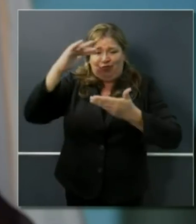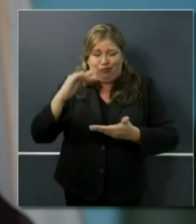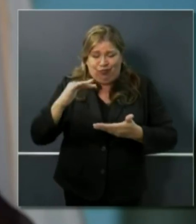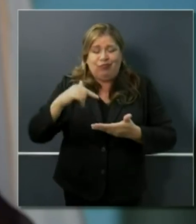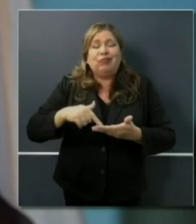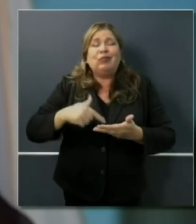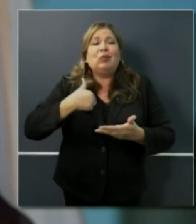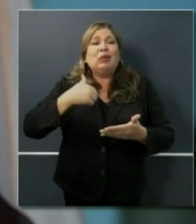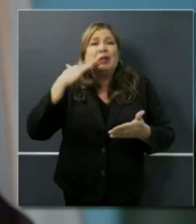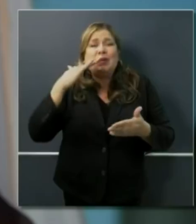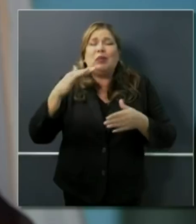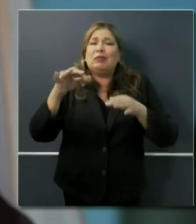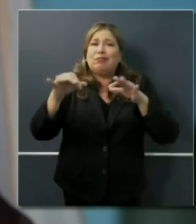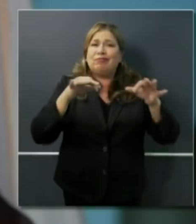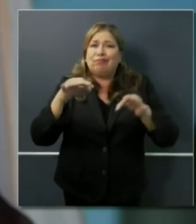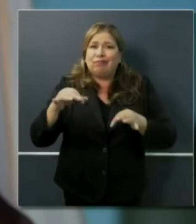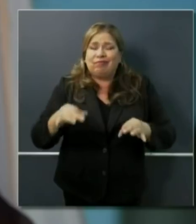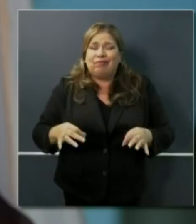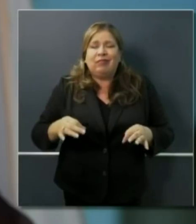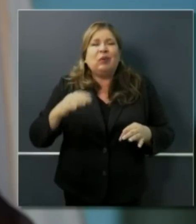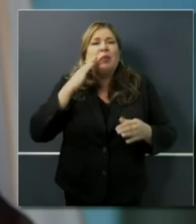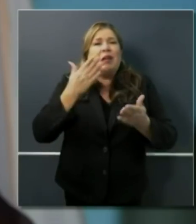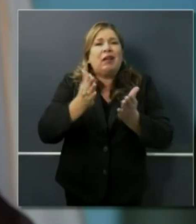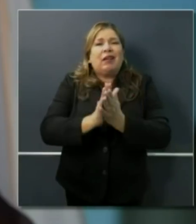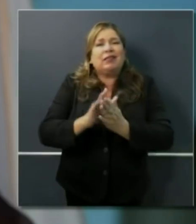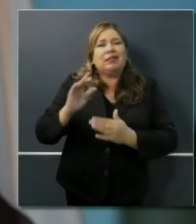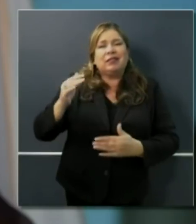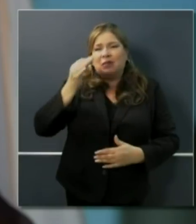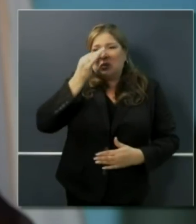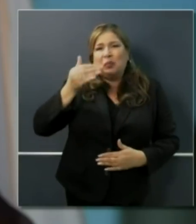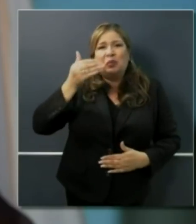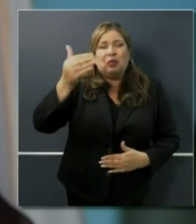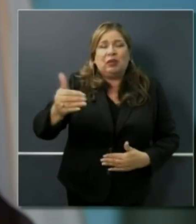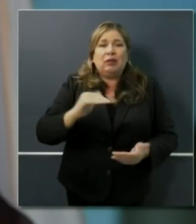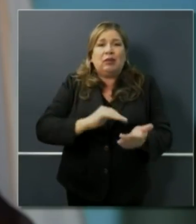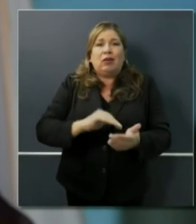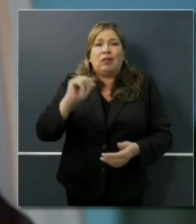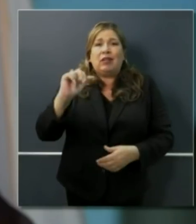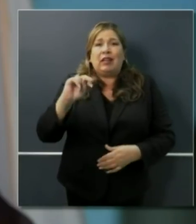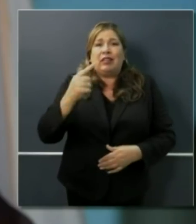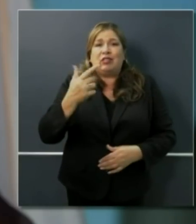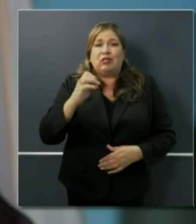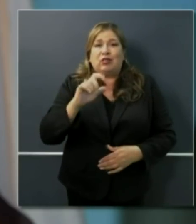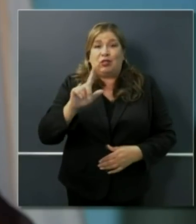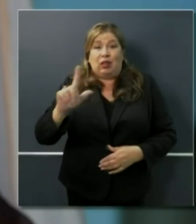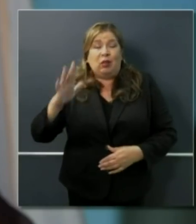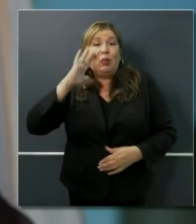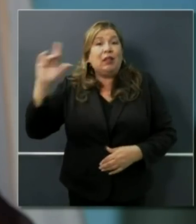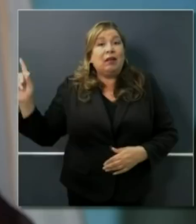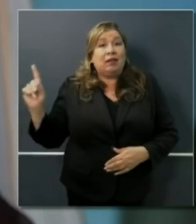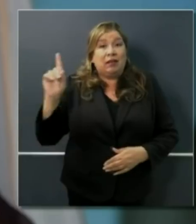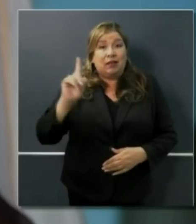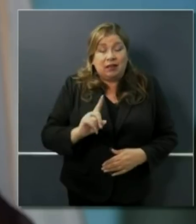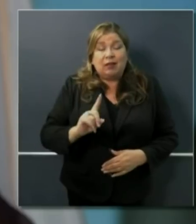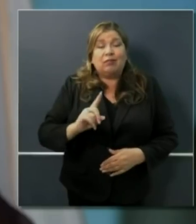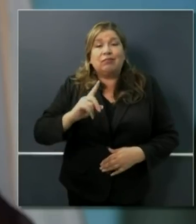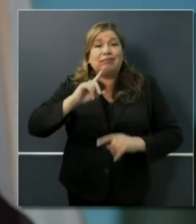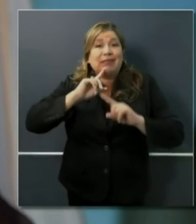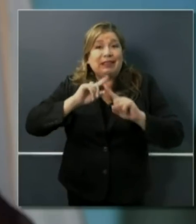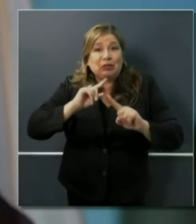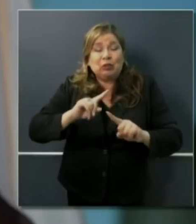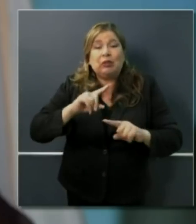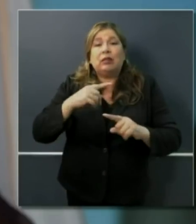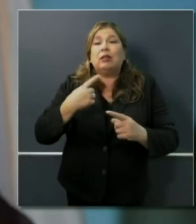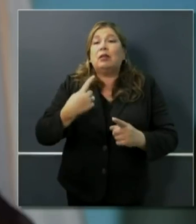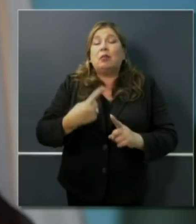very public in just a moment when I ask Dr. Angel to come up and avail ourselves, of course, to questions not only from Dr. Angel, but